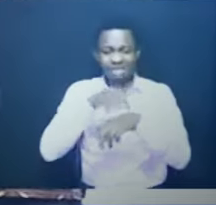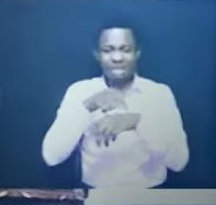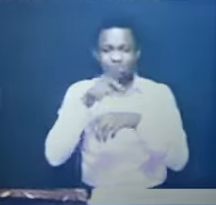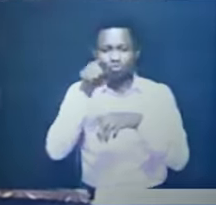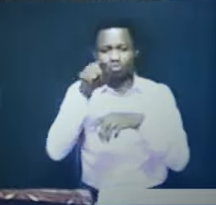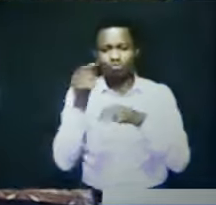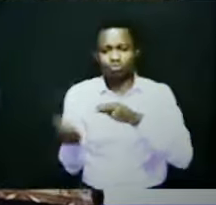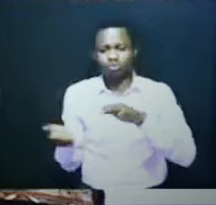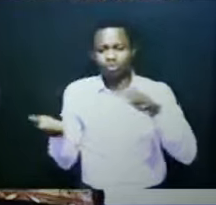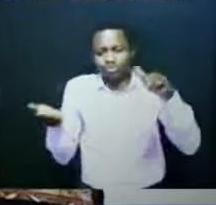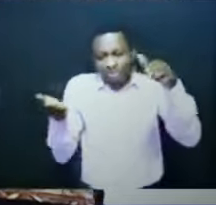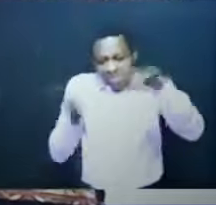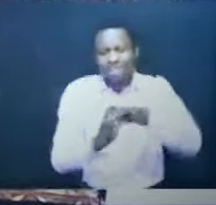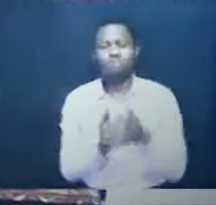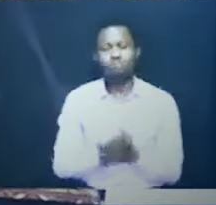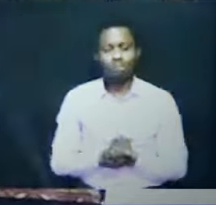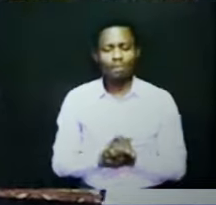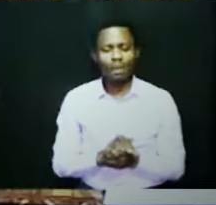Until then, what do we do?